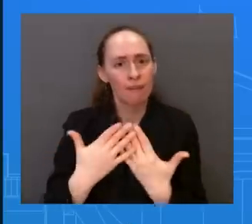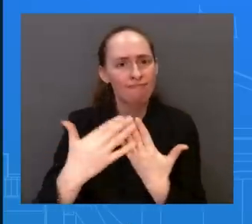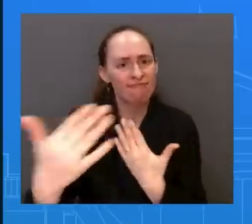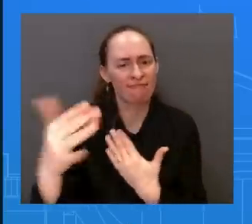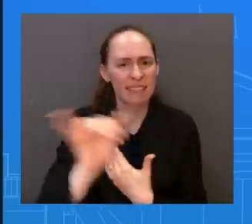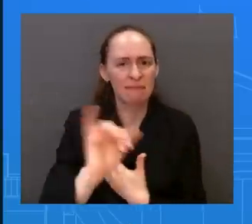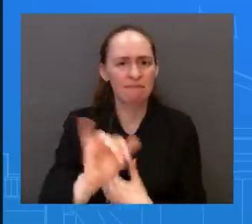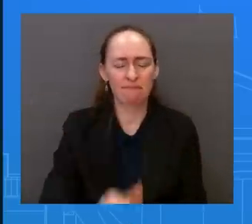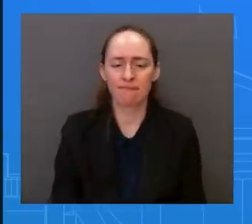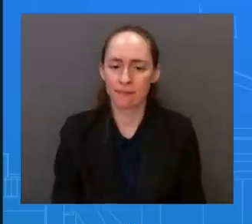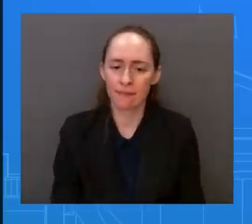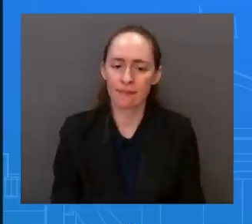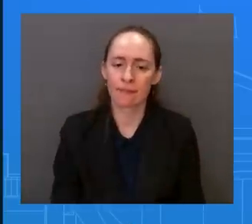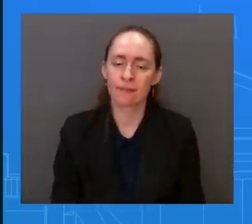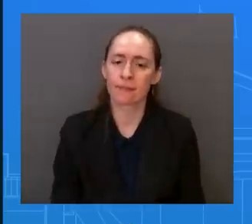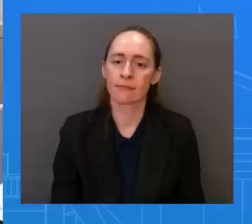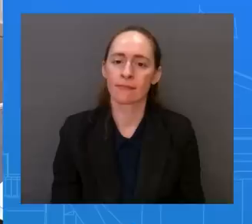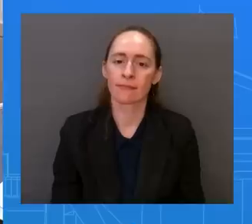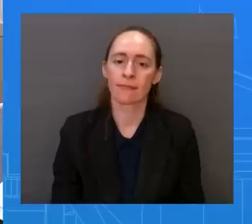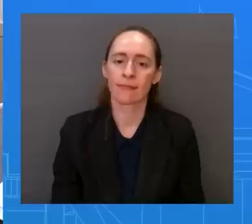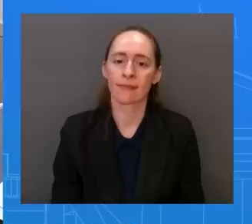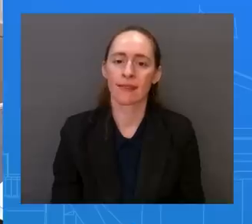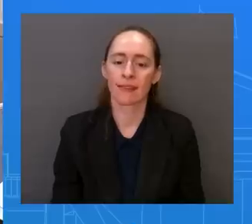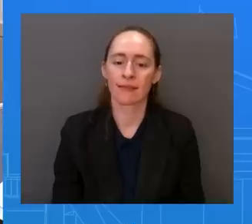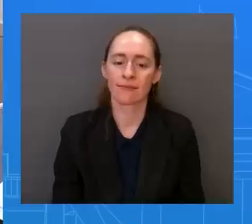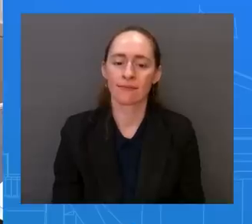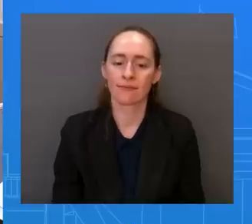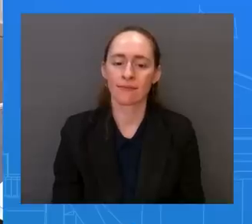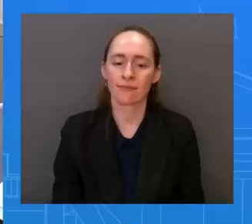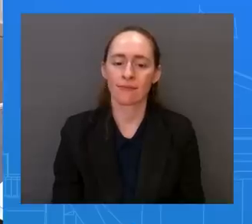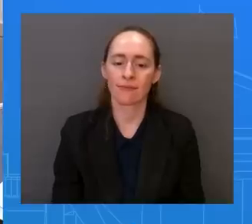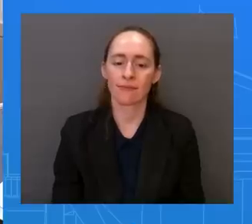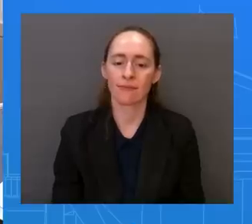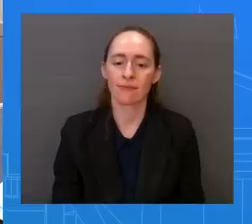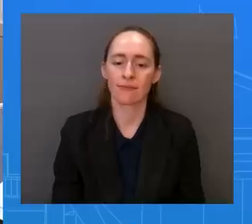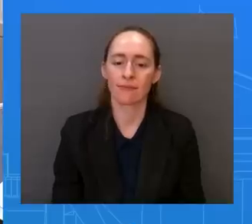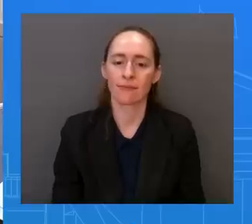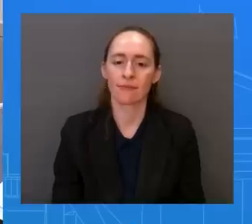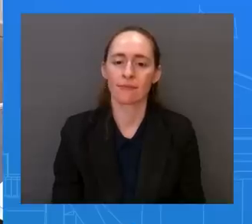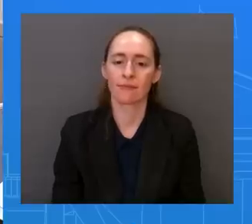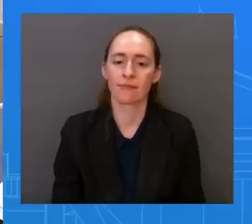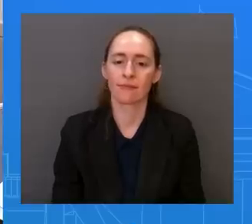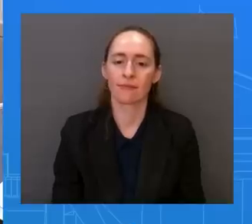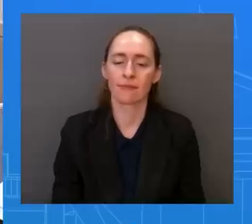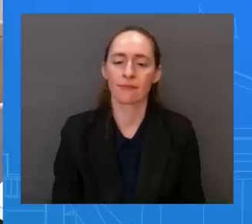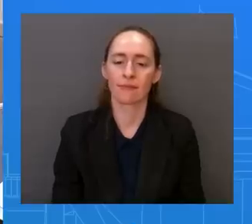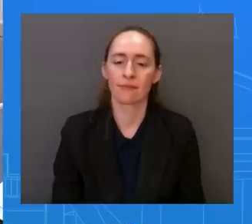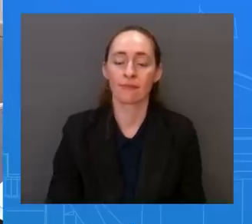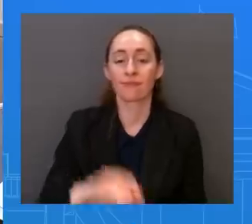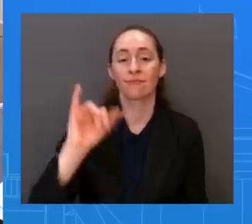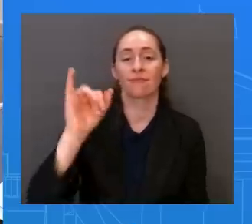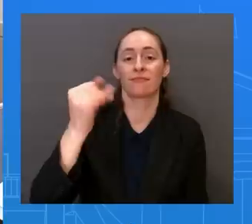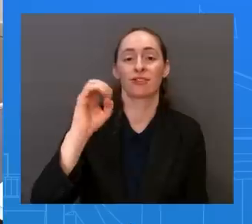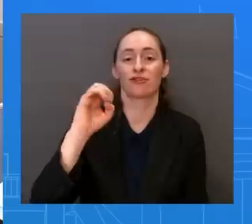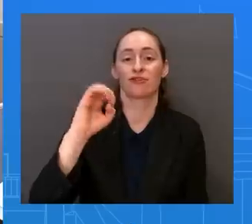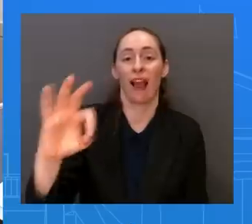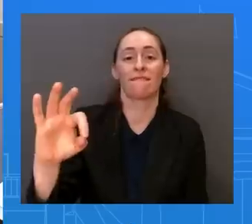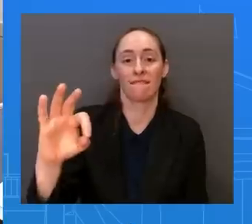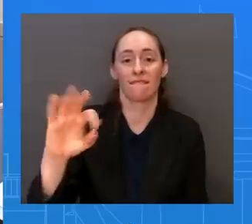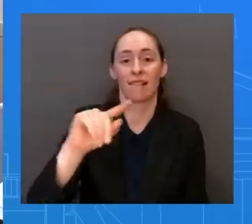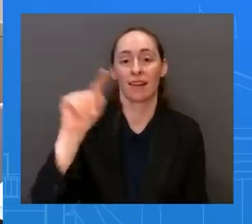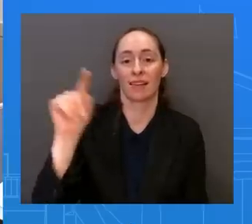you move here. So related to that, Jeff Zients was brought in large part to be the, you know, to implement a lot of